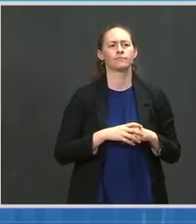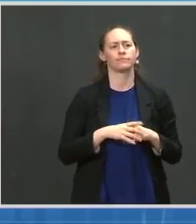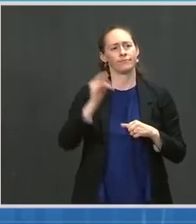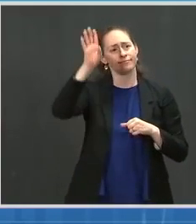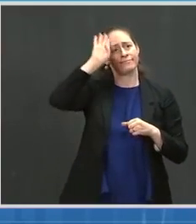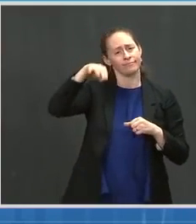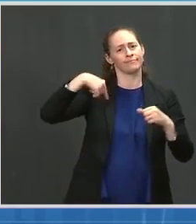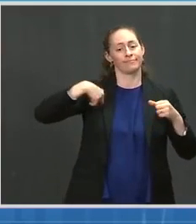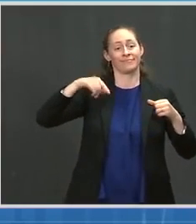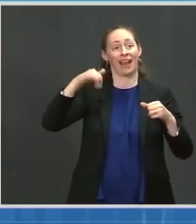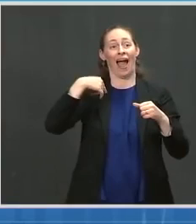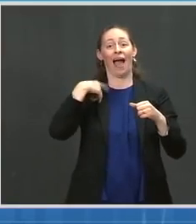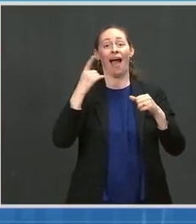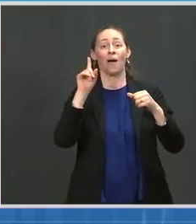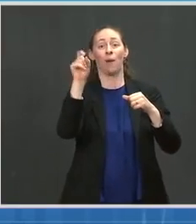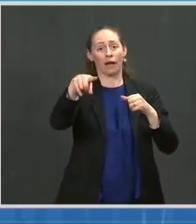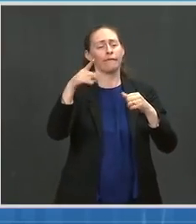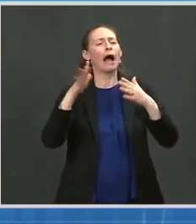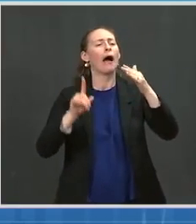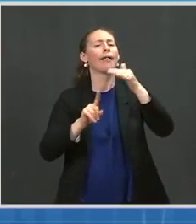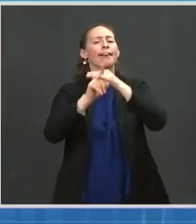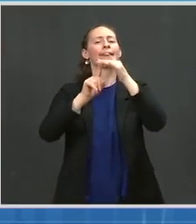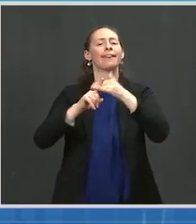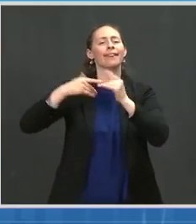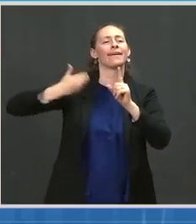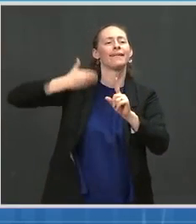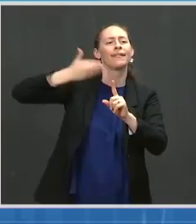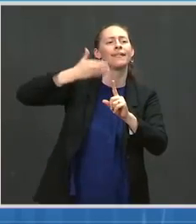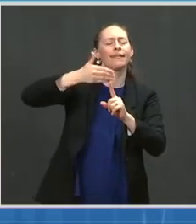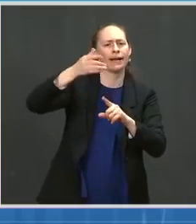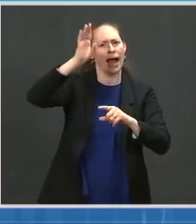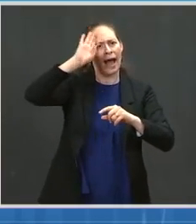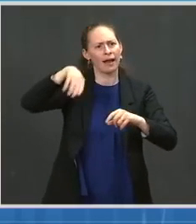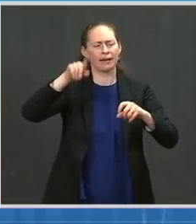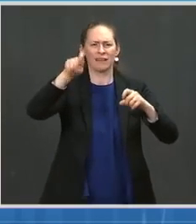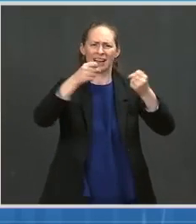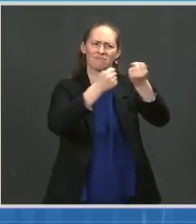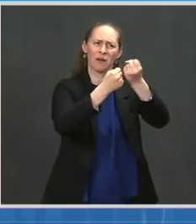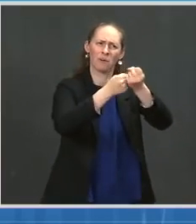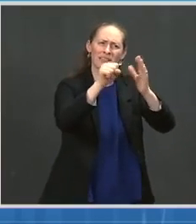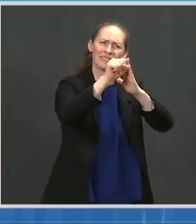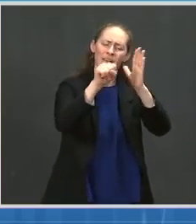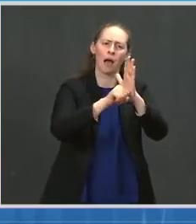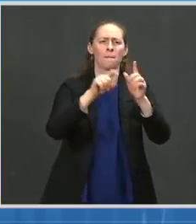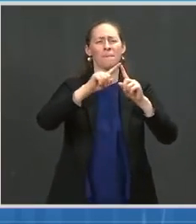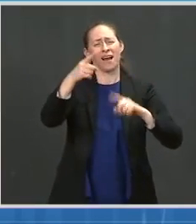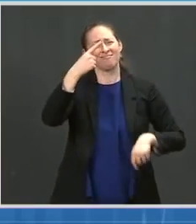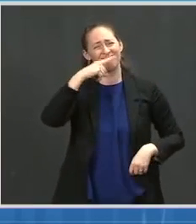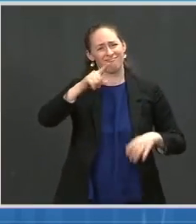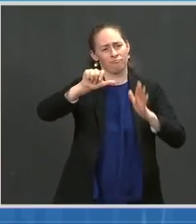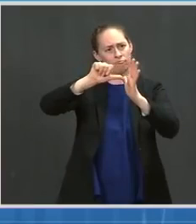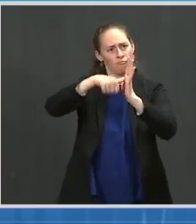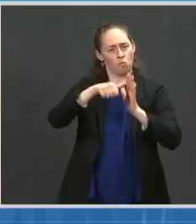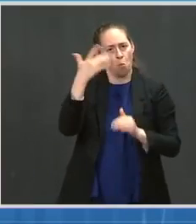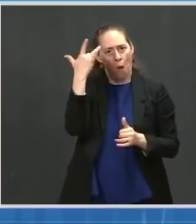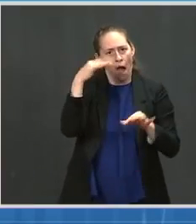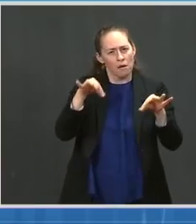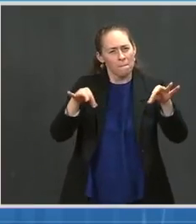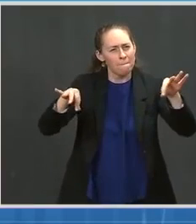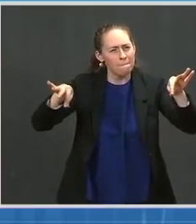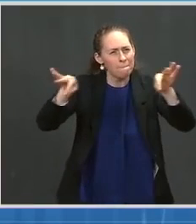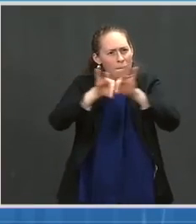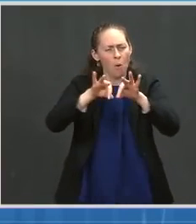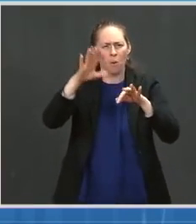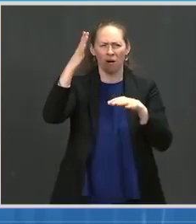talking about things you're doing for the states, but could you explain why, again, you're not going to shift any